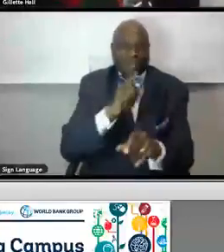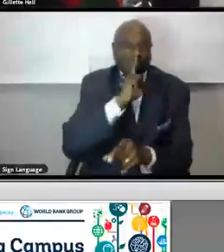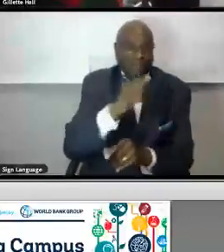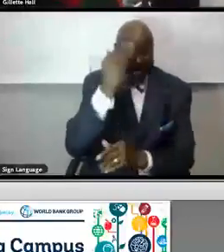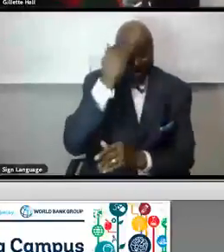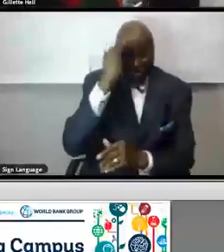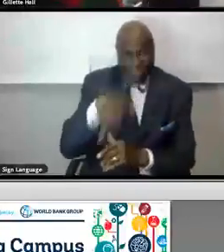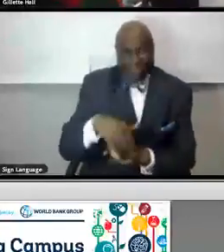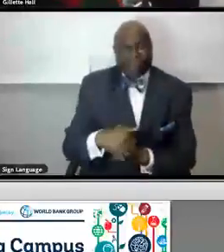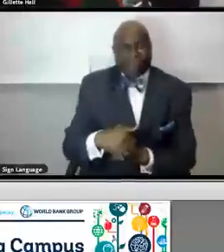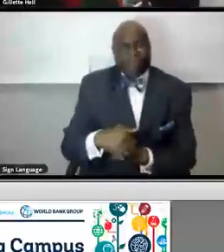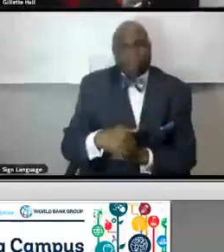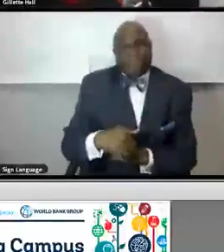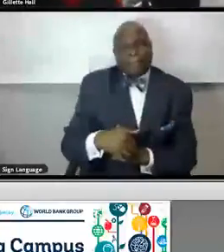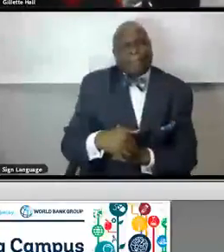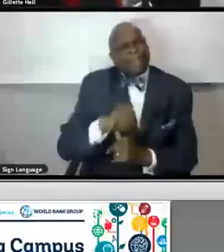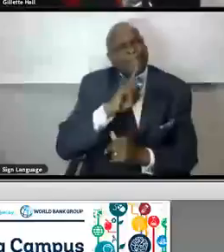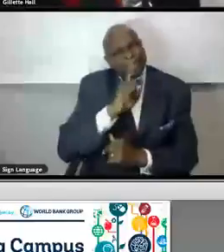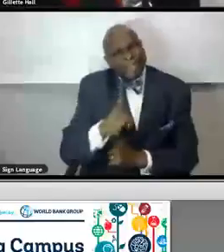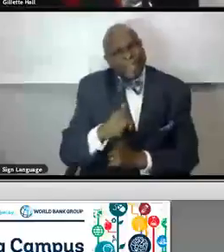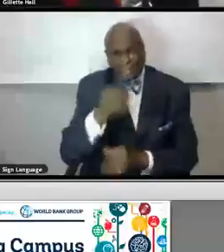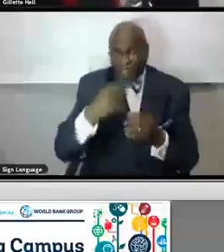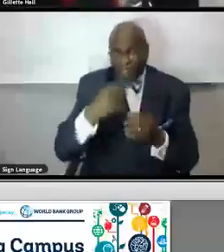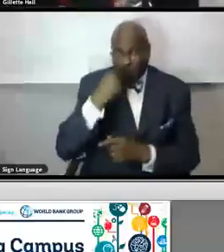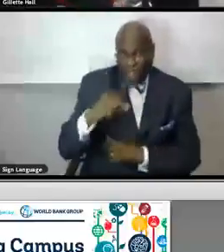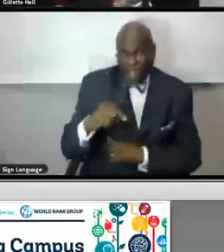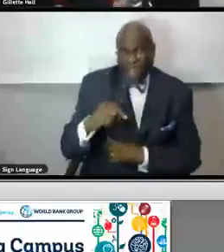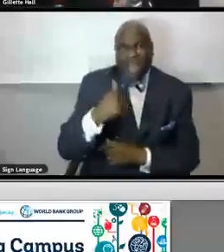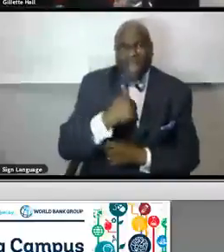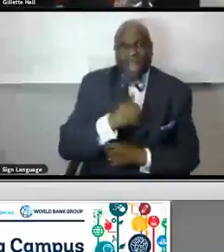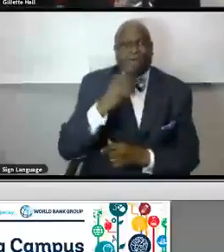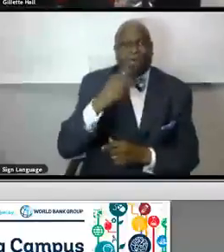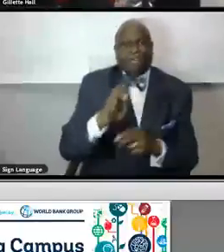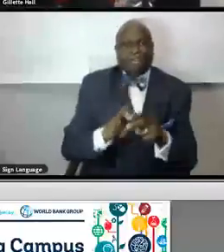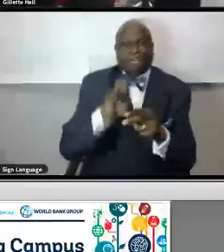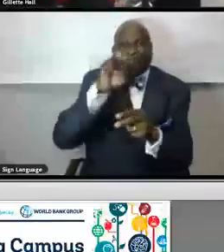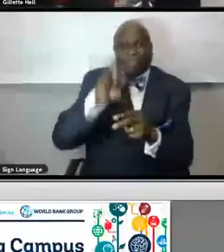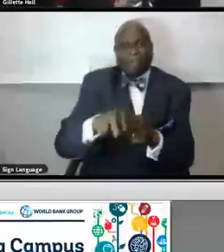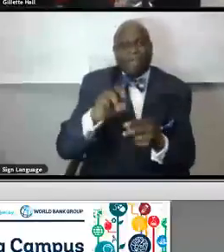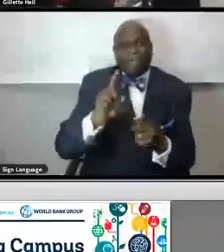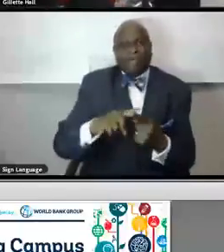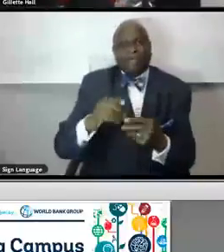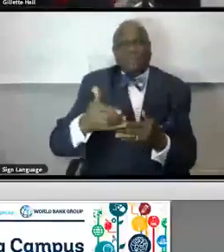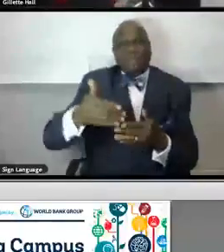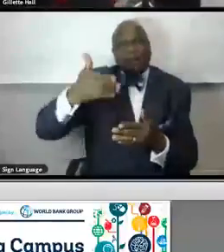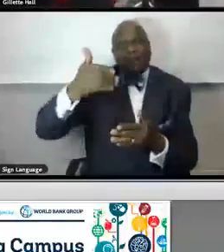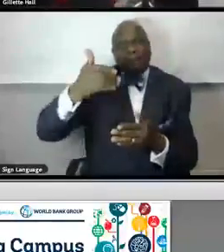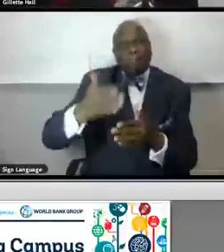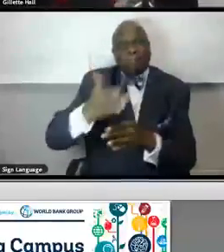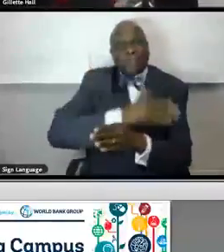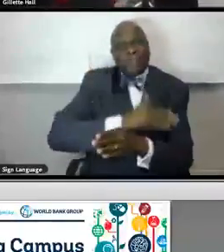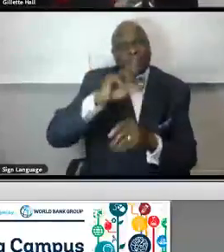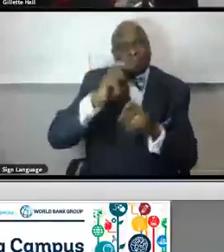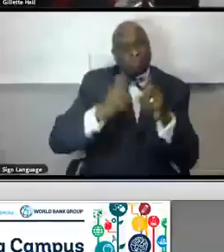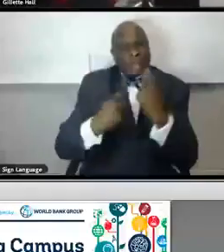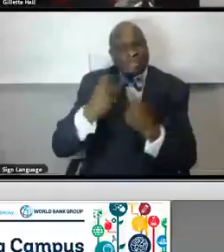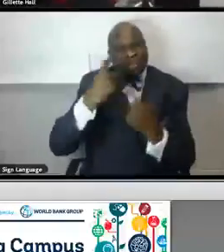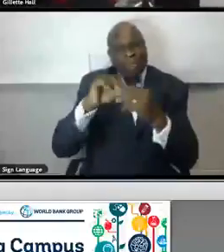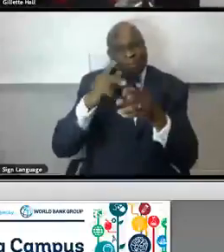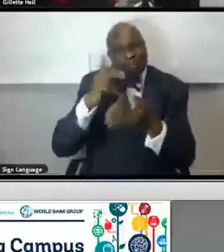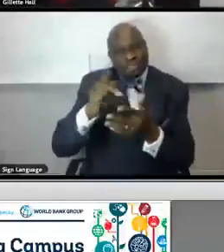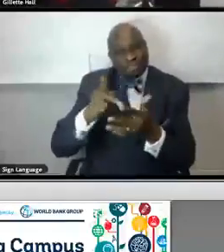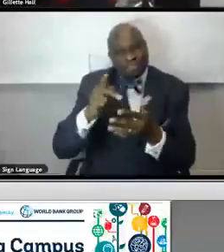that. There is, if you don't mind, I'm gonna jump to the prior questions by participants